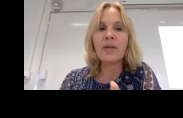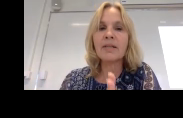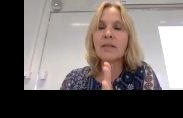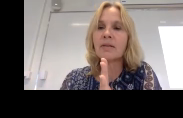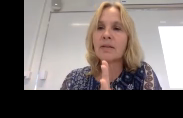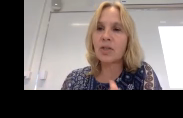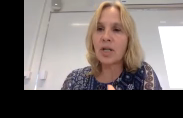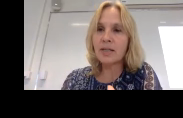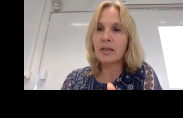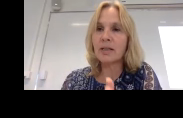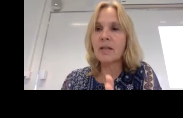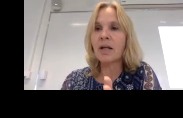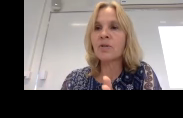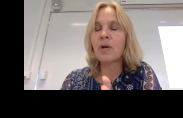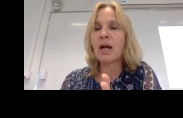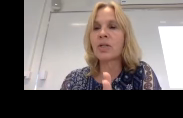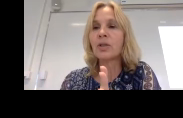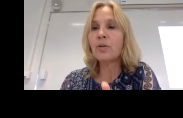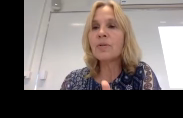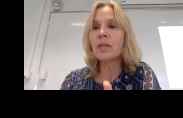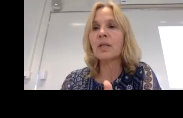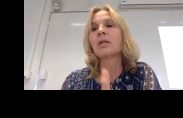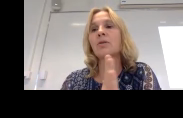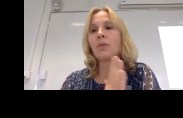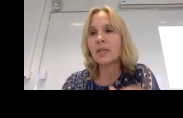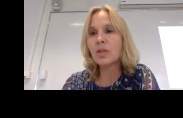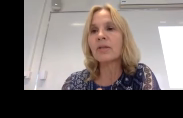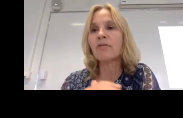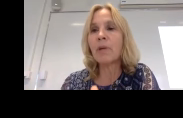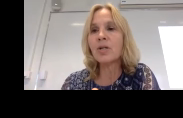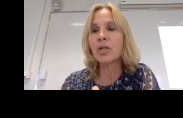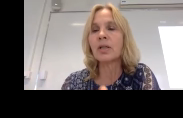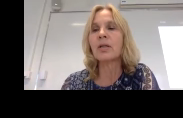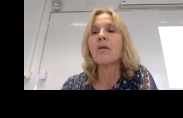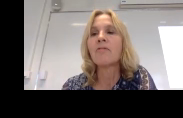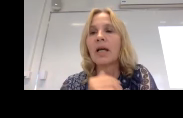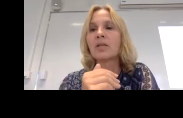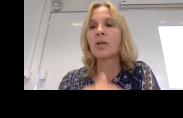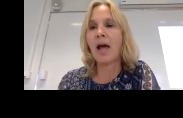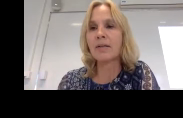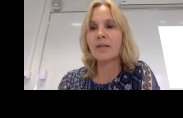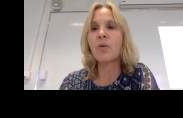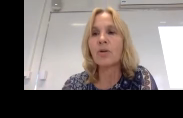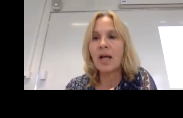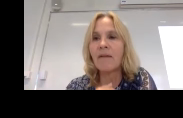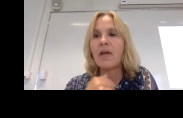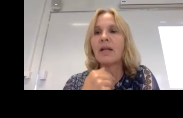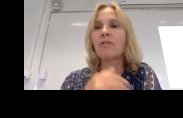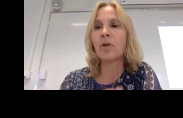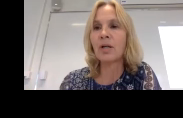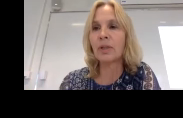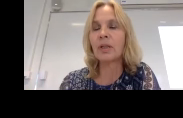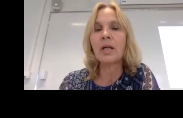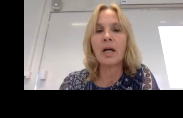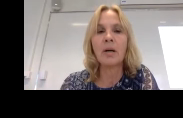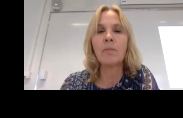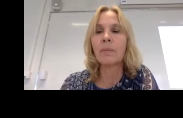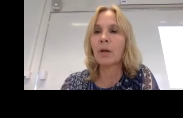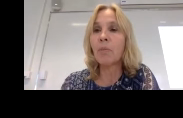And so that's suggesting that signers are actually using transitional information for lexical access in order to have that